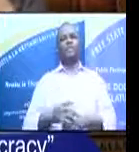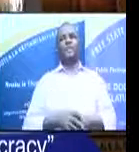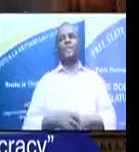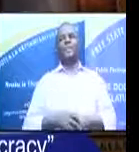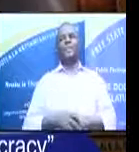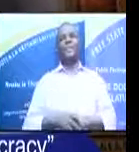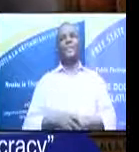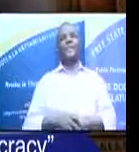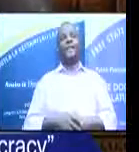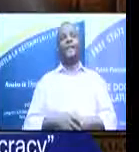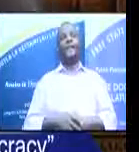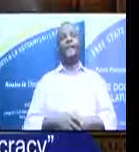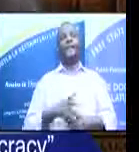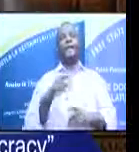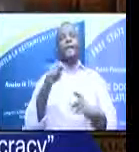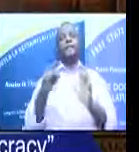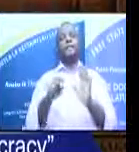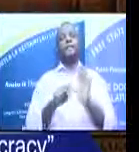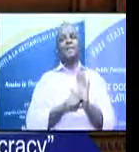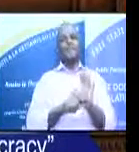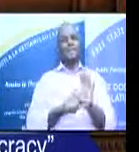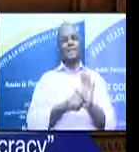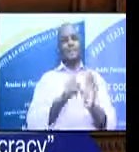Irregular expenditure and unauthorized expenditure.